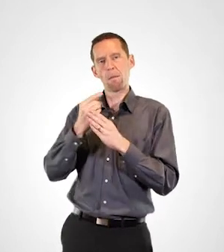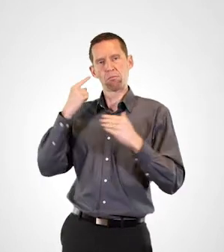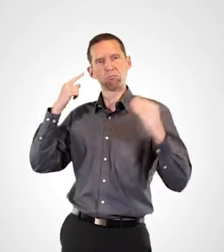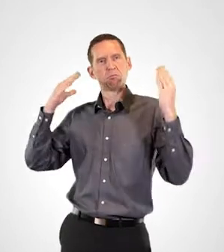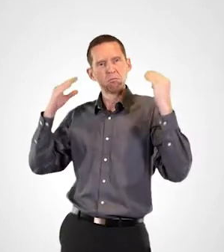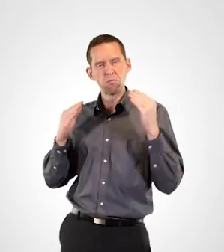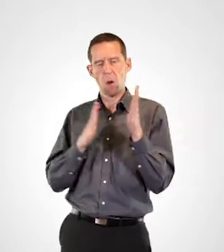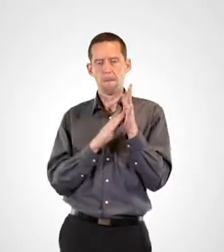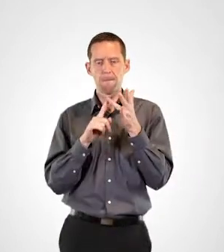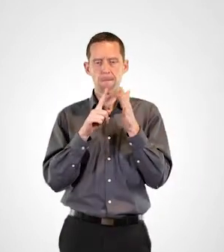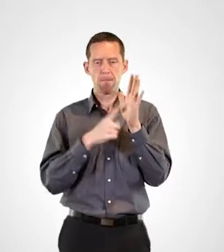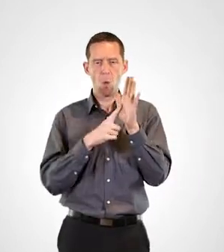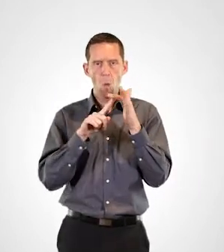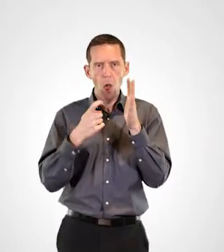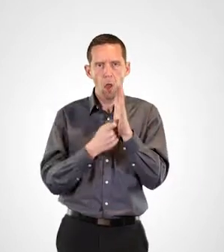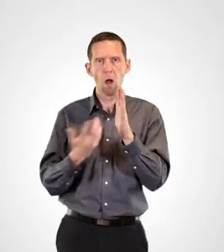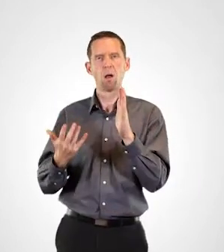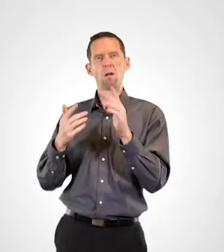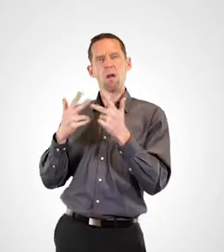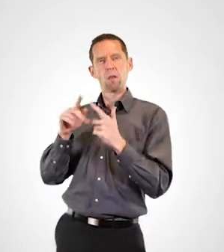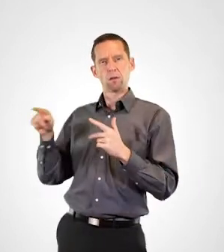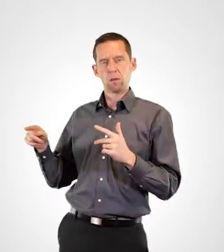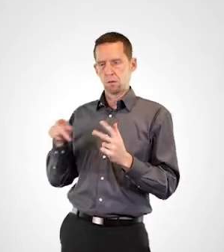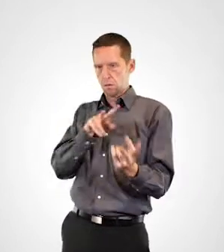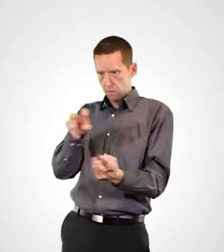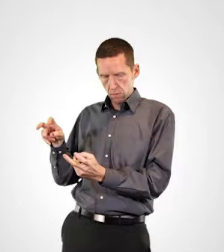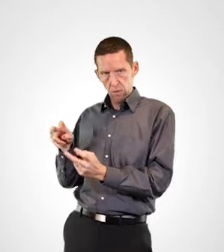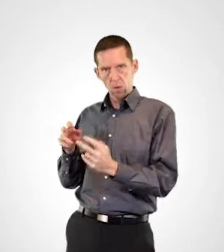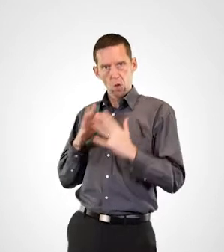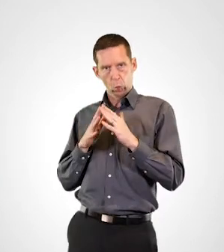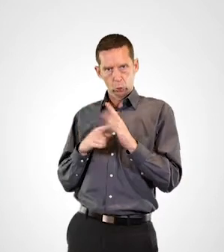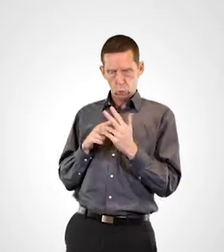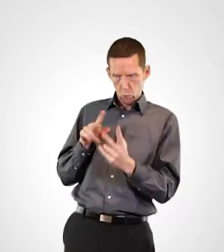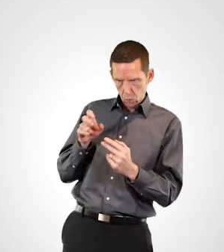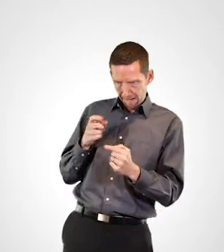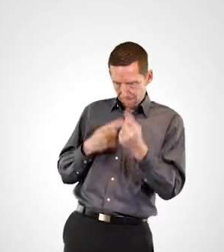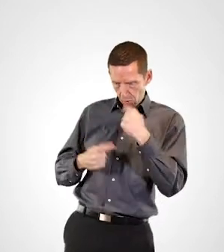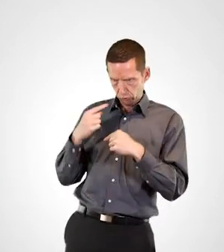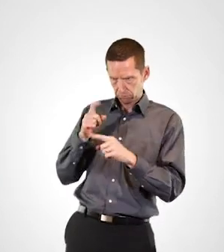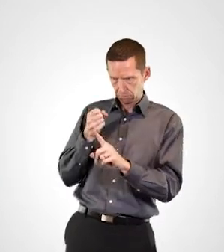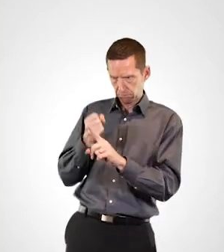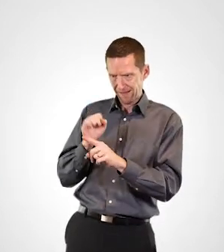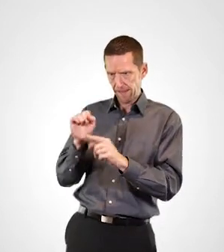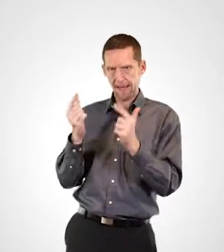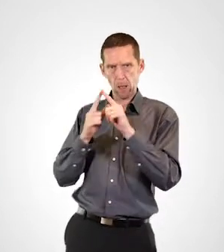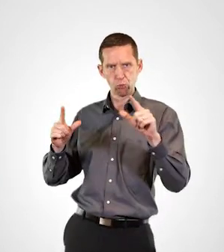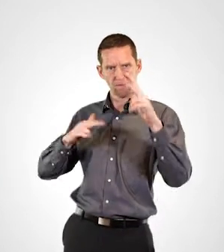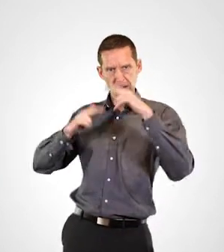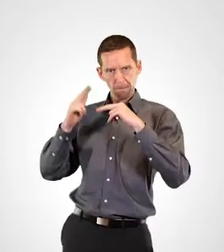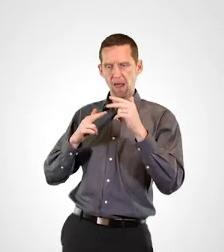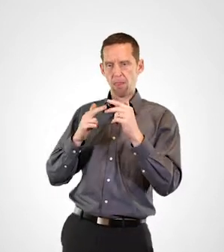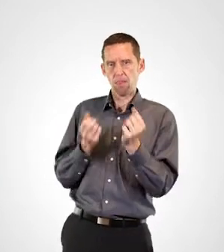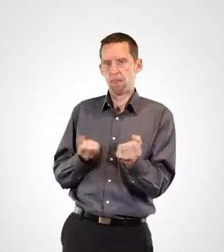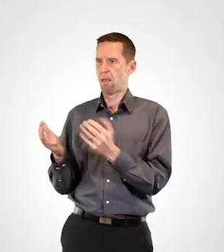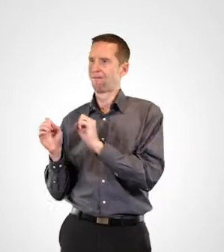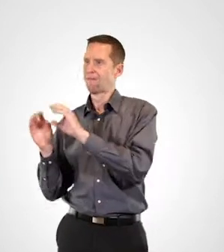to collect some very useful information. And it's really useful in identifying factors that affect language development and in providing feedback